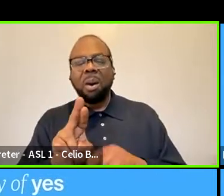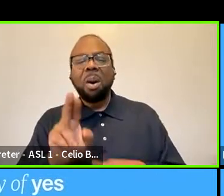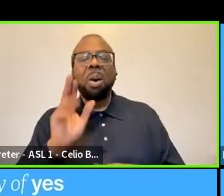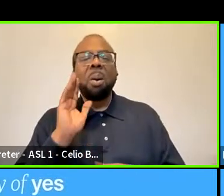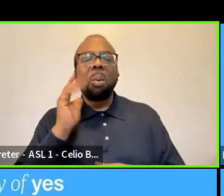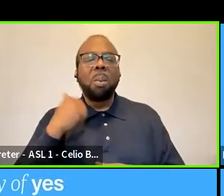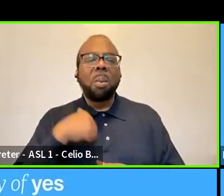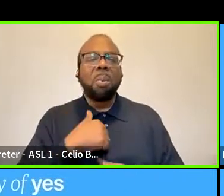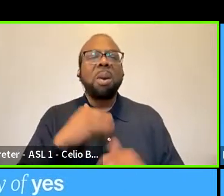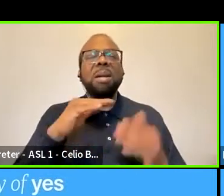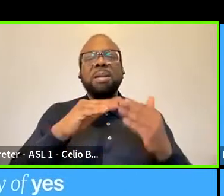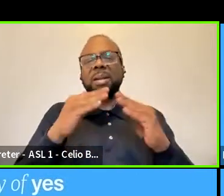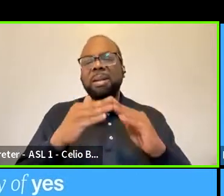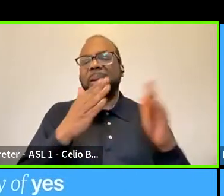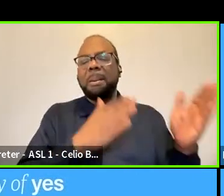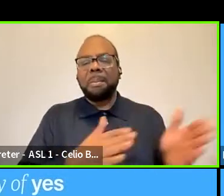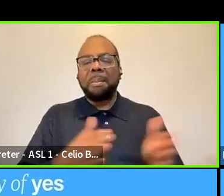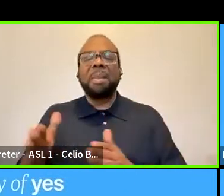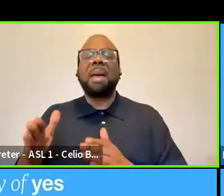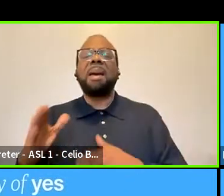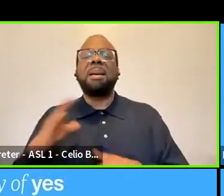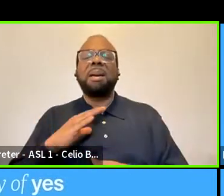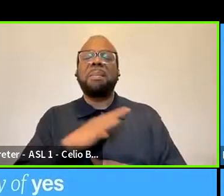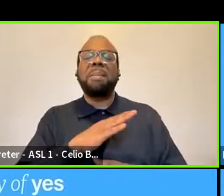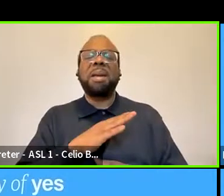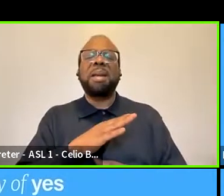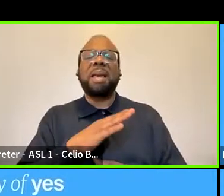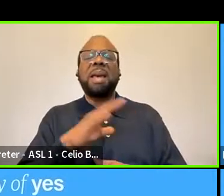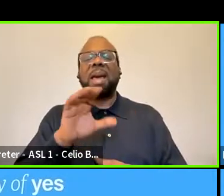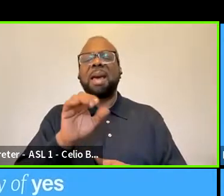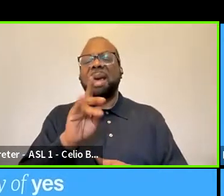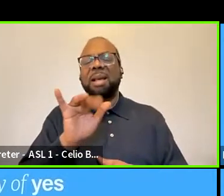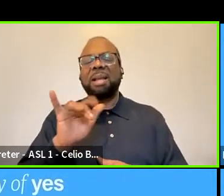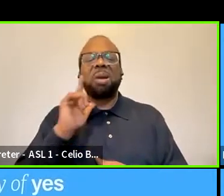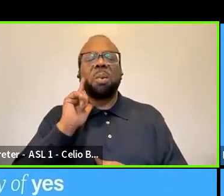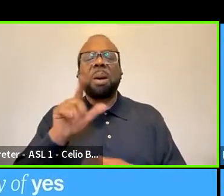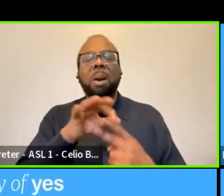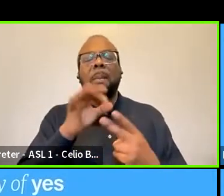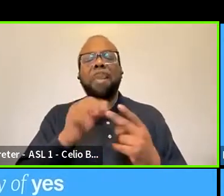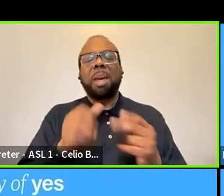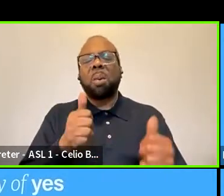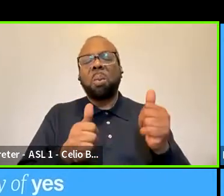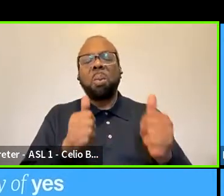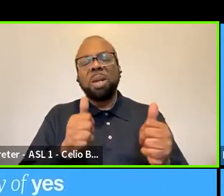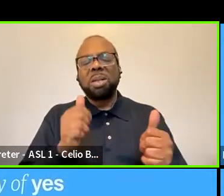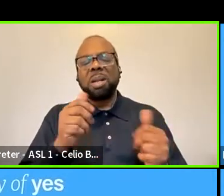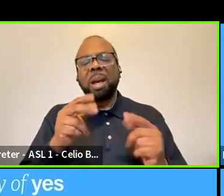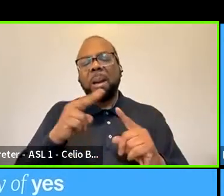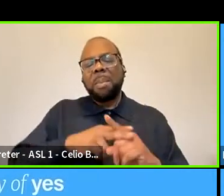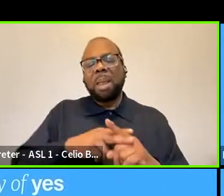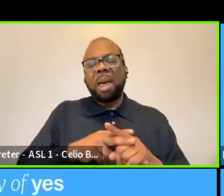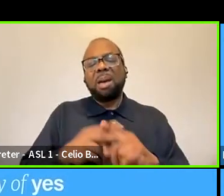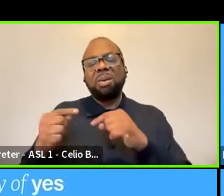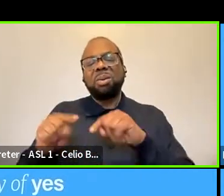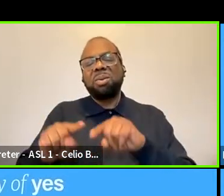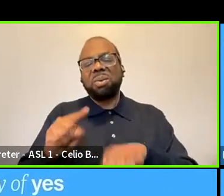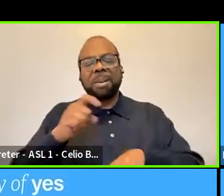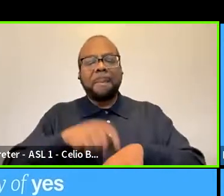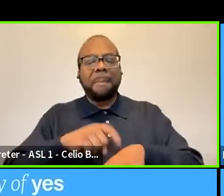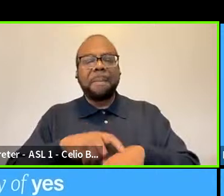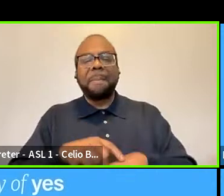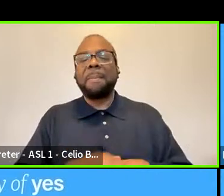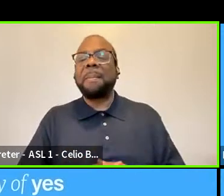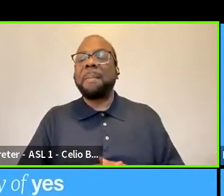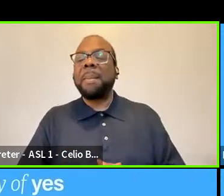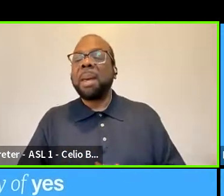the City Planning Commission and City Council would pick which MIH option would apply in that district at that time. And